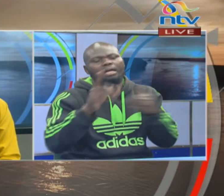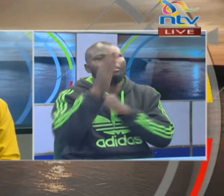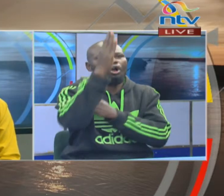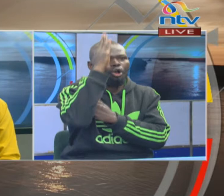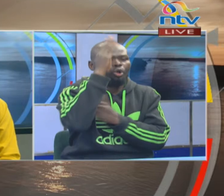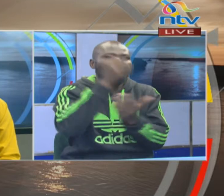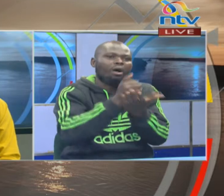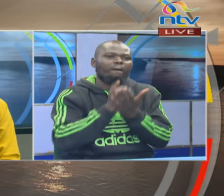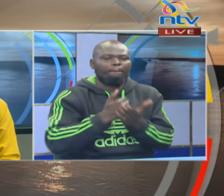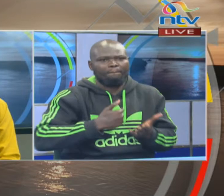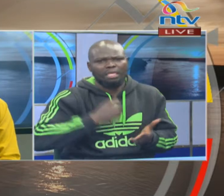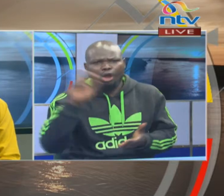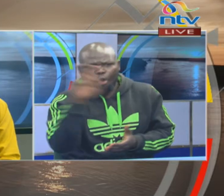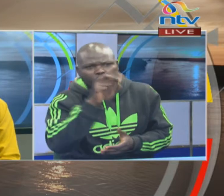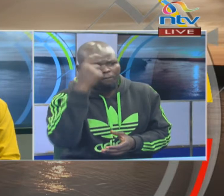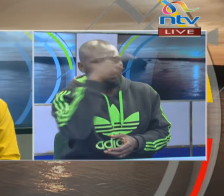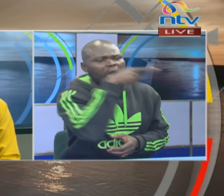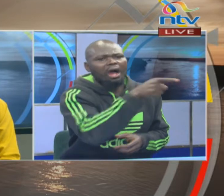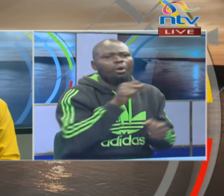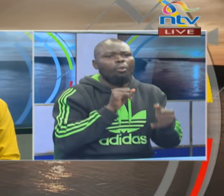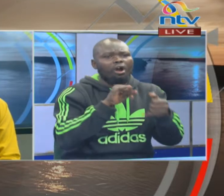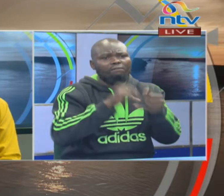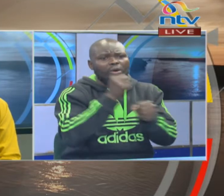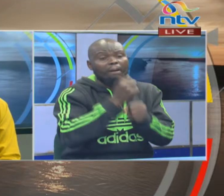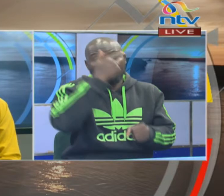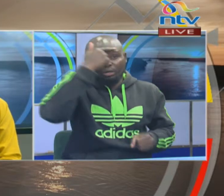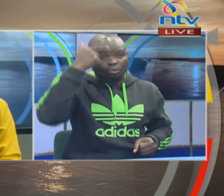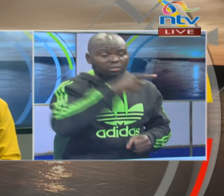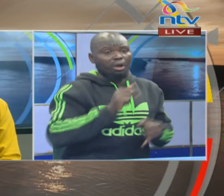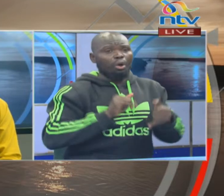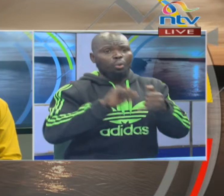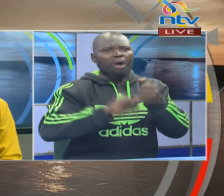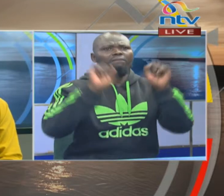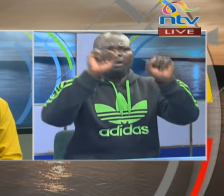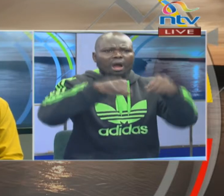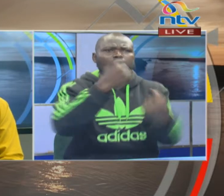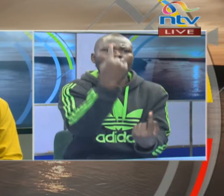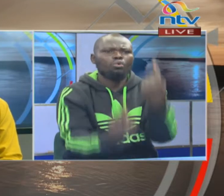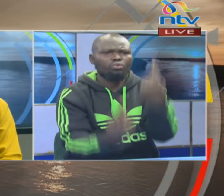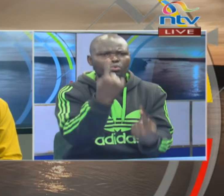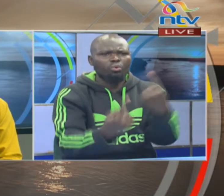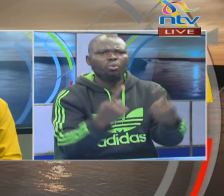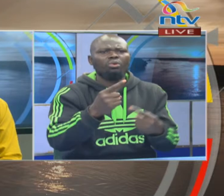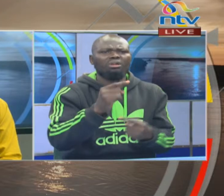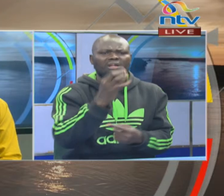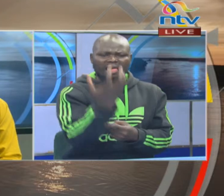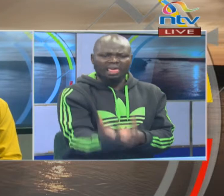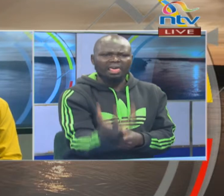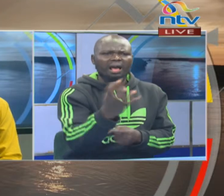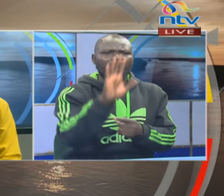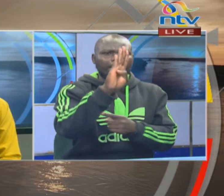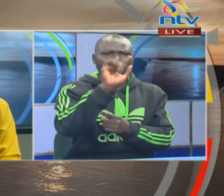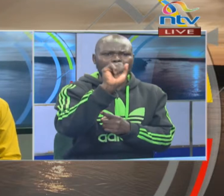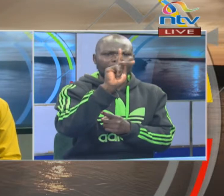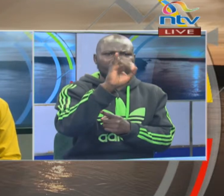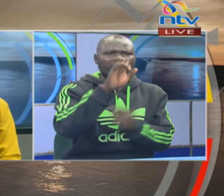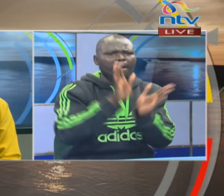school about sign language in some areas. This helps us to look for opportunity.